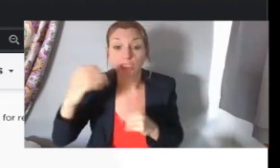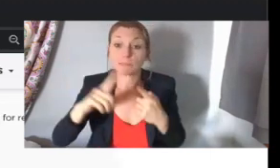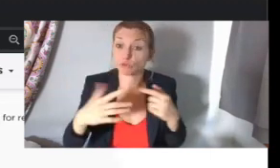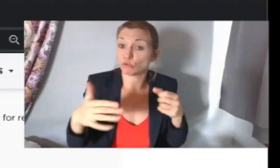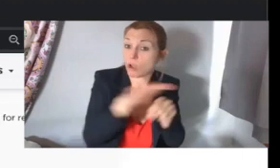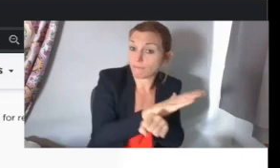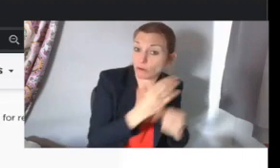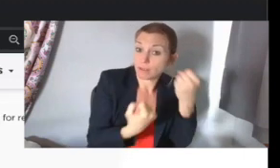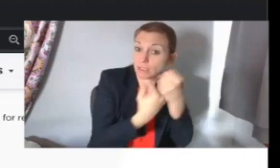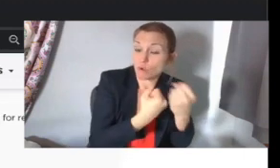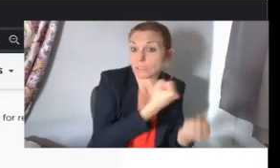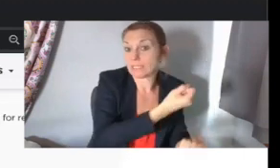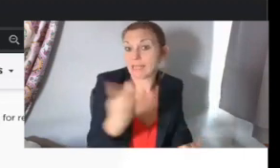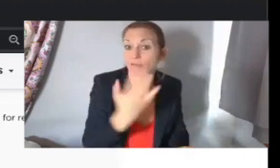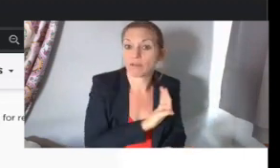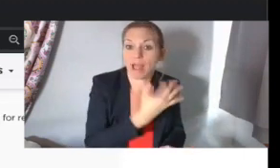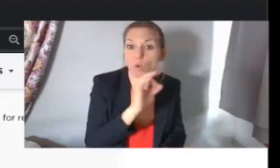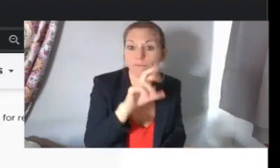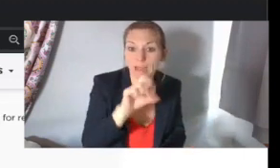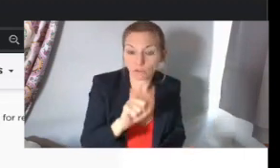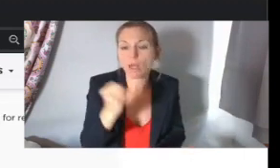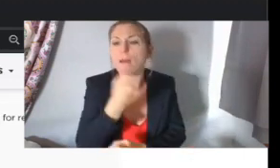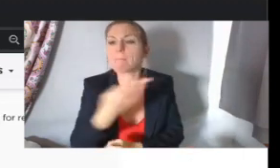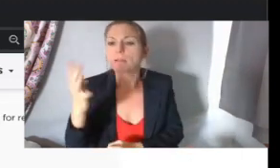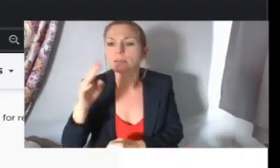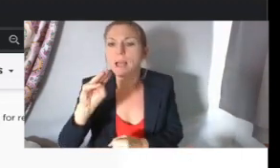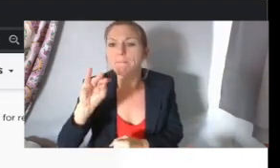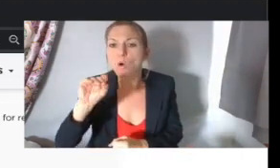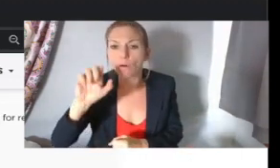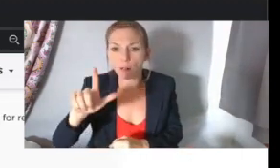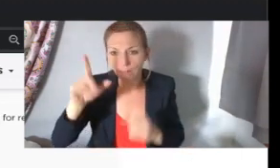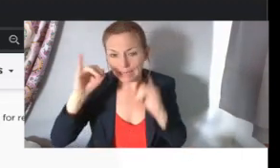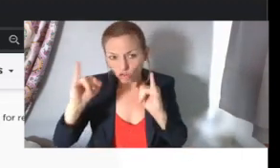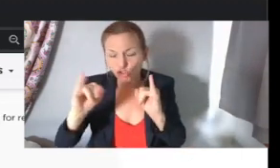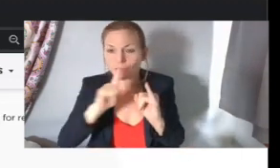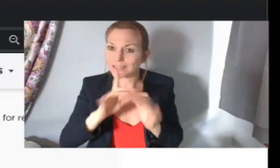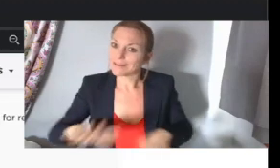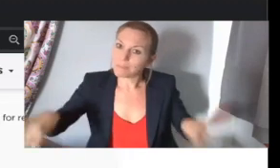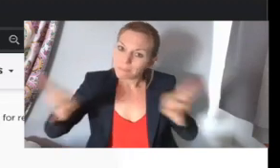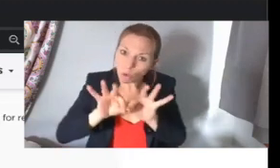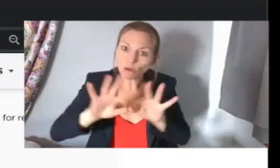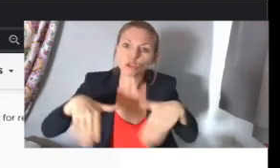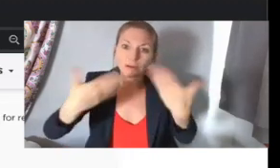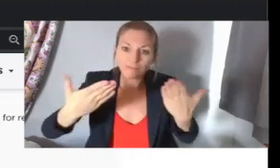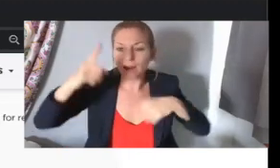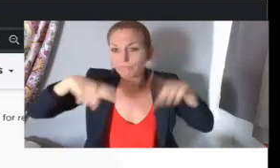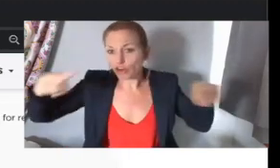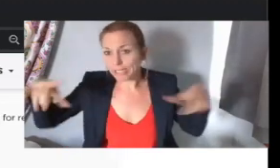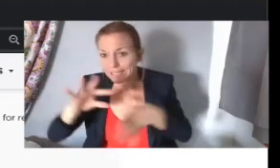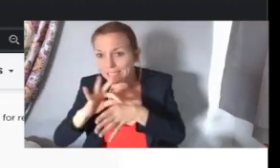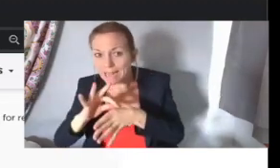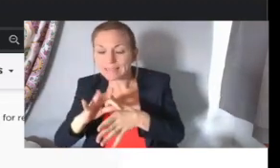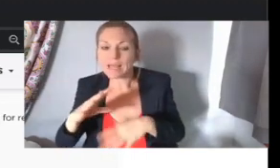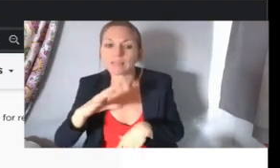because multimodal instruction is extremely important to provide varied content, varied methods of providing the content so that